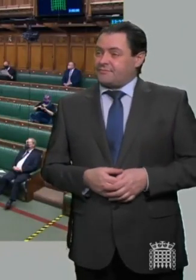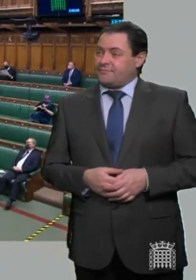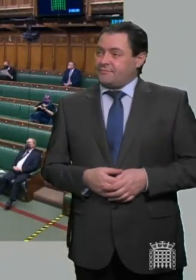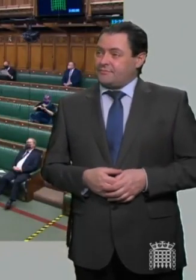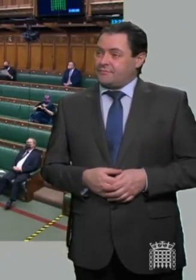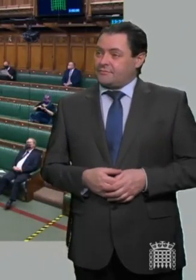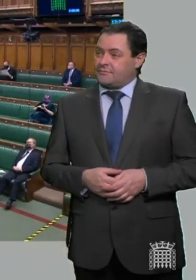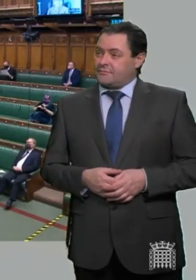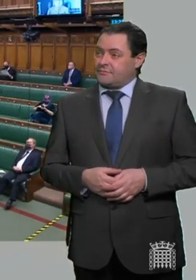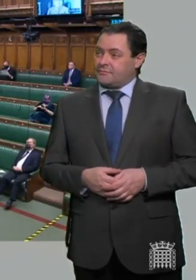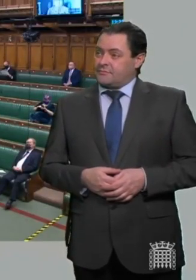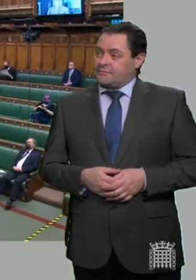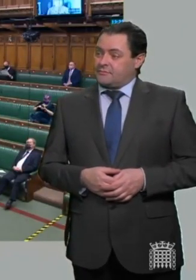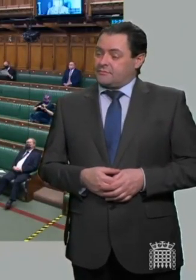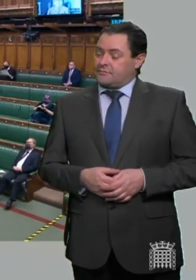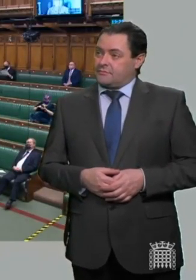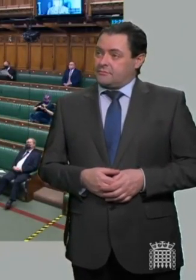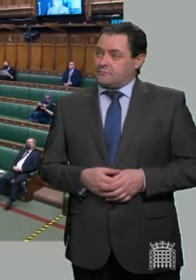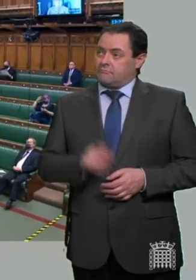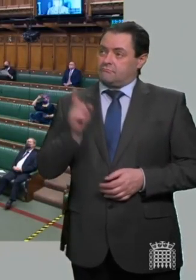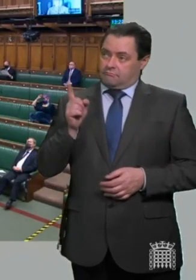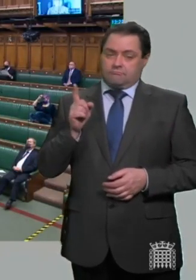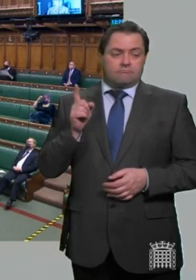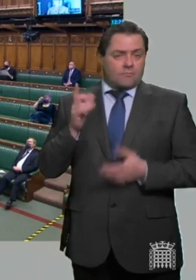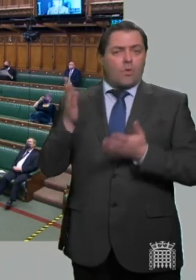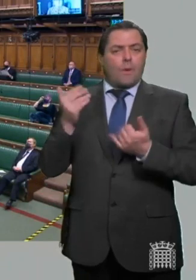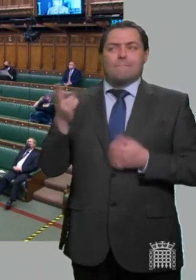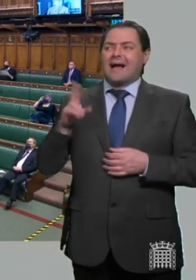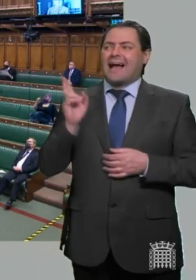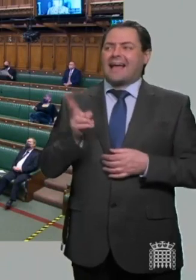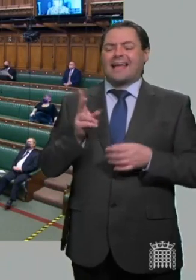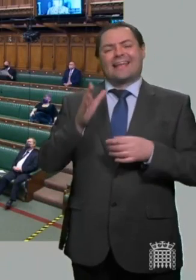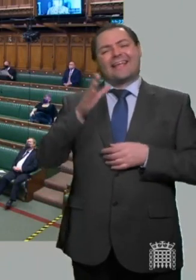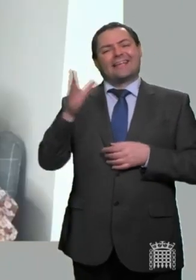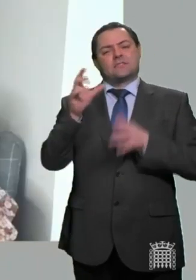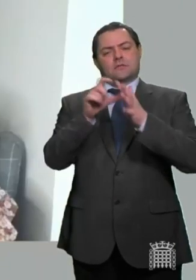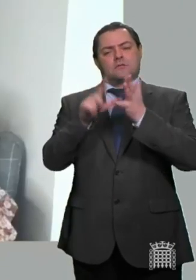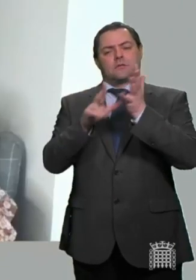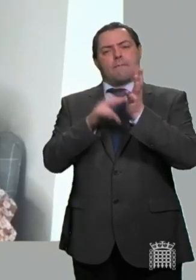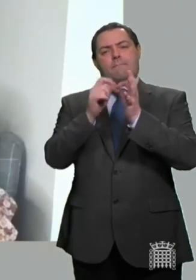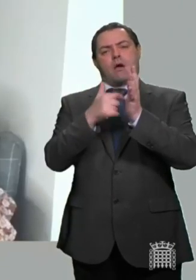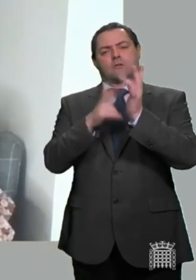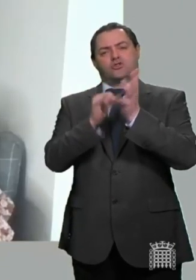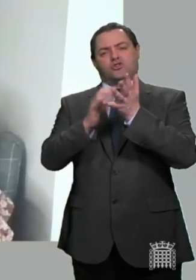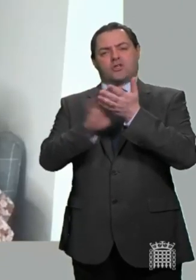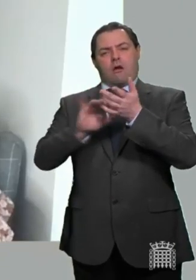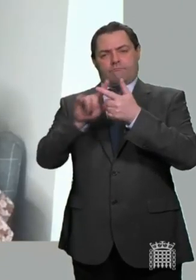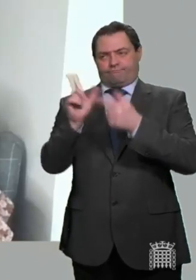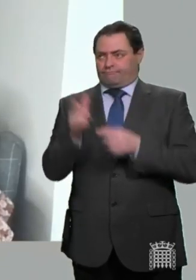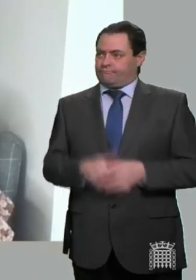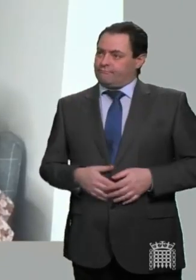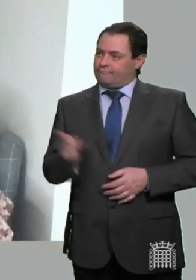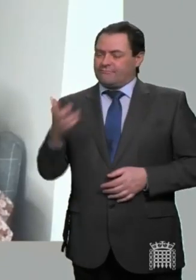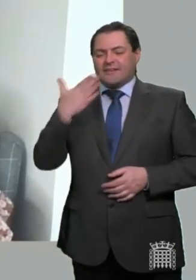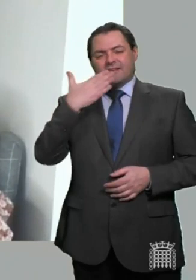heading up to Amy Callaghan. Oh no, I do welcome back again. Good to see you. Amy Callaghan. Thank you, Mr Speaker.